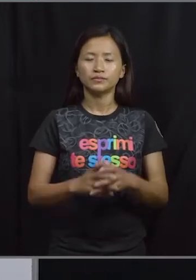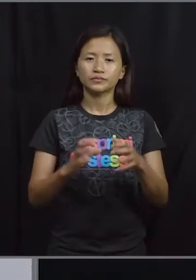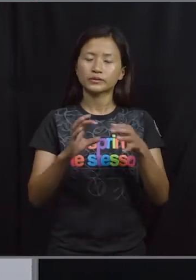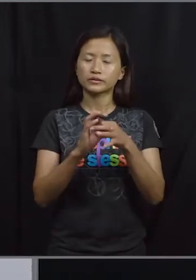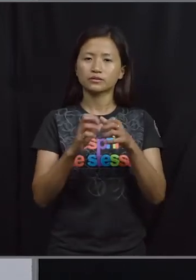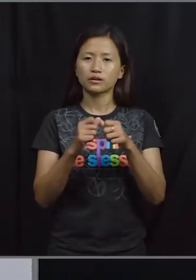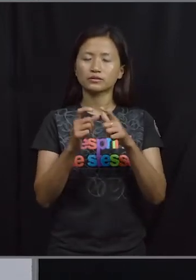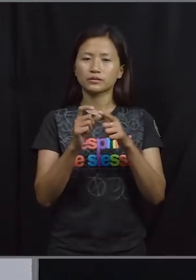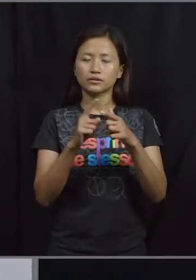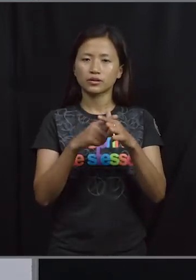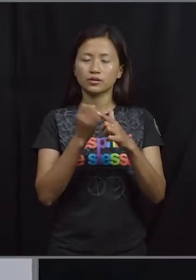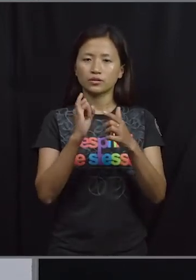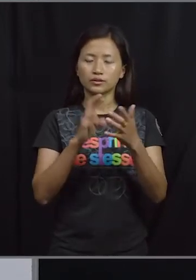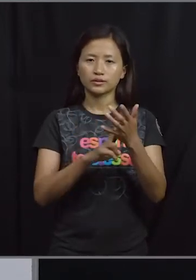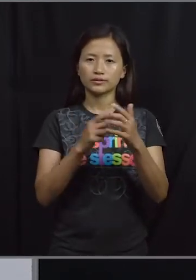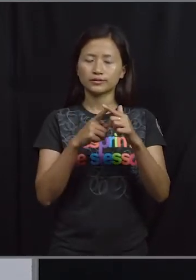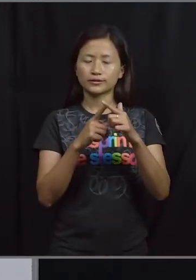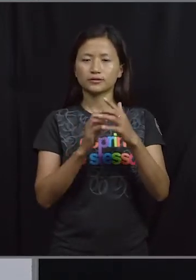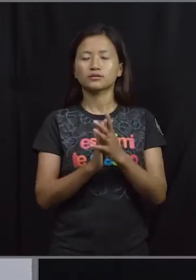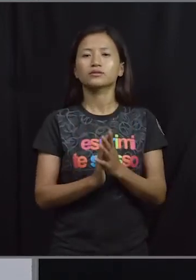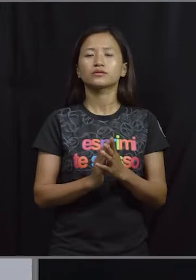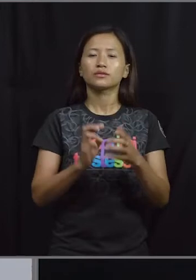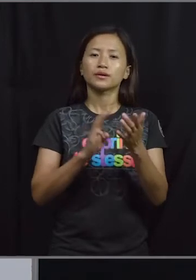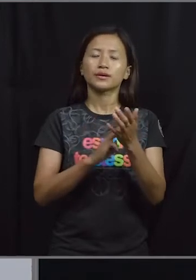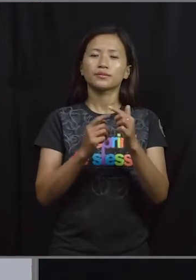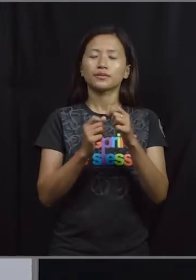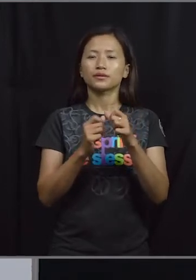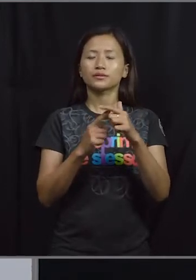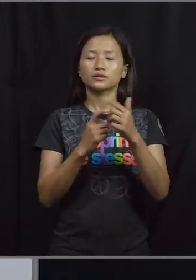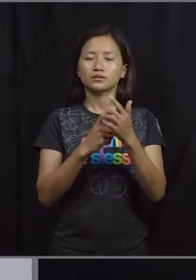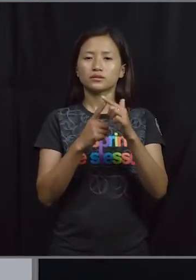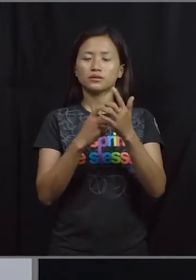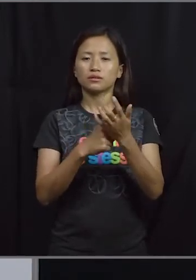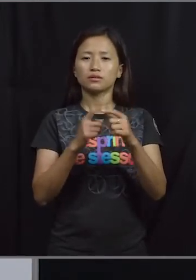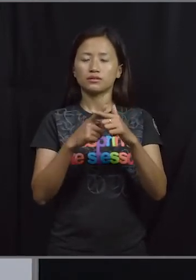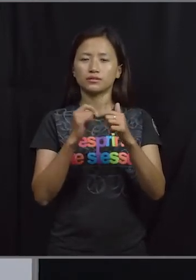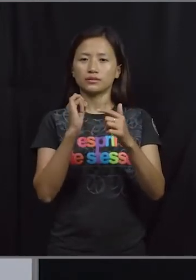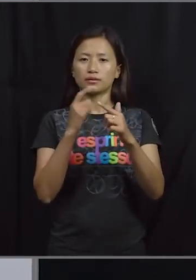Adjoint of a matrix. It is denoted by